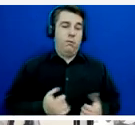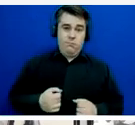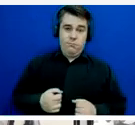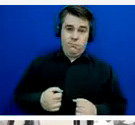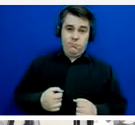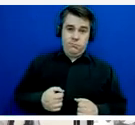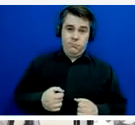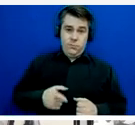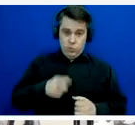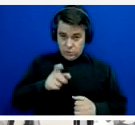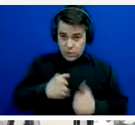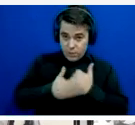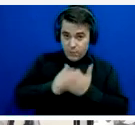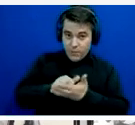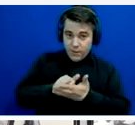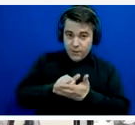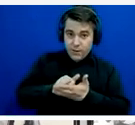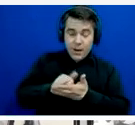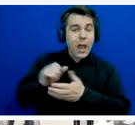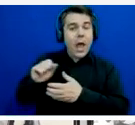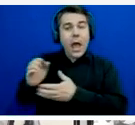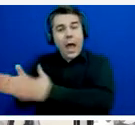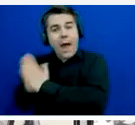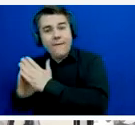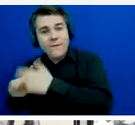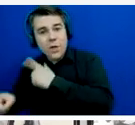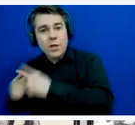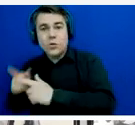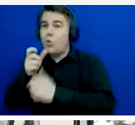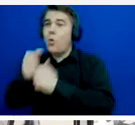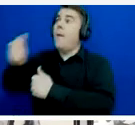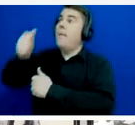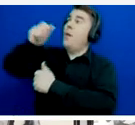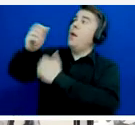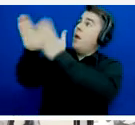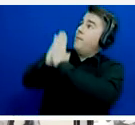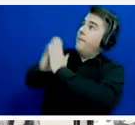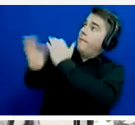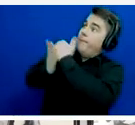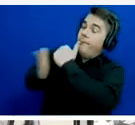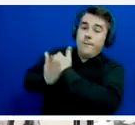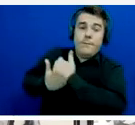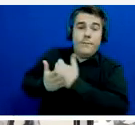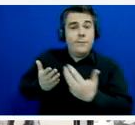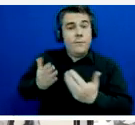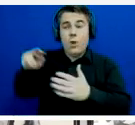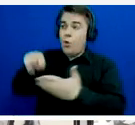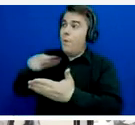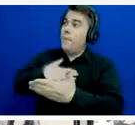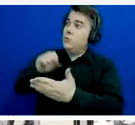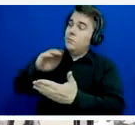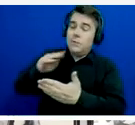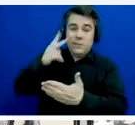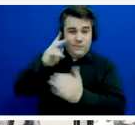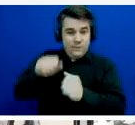need help with that, then ask friends or ask your upline, ask someone to help you look at your social media and see if they can